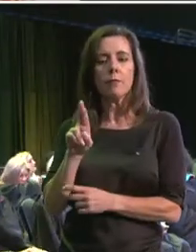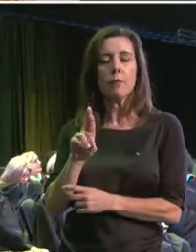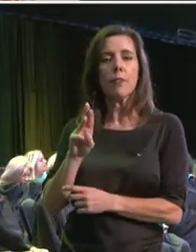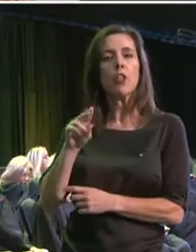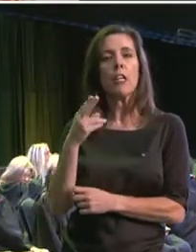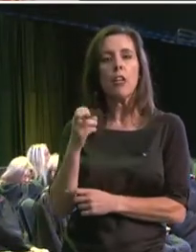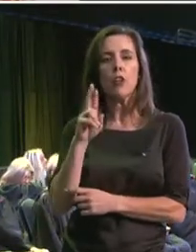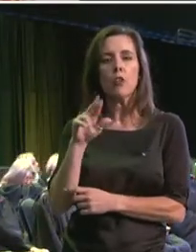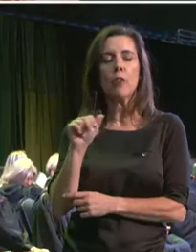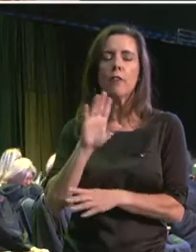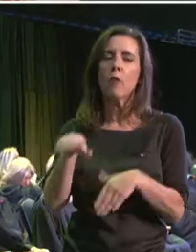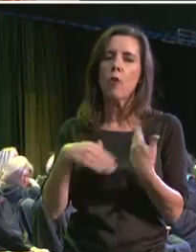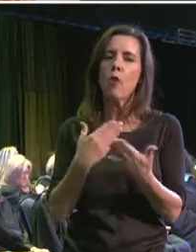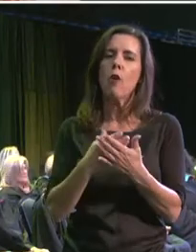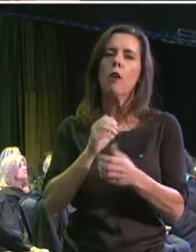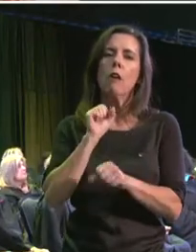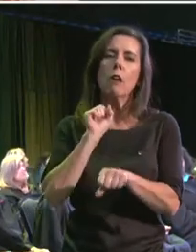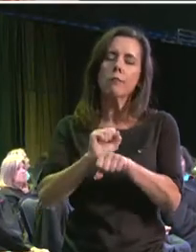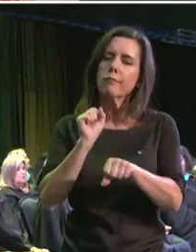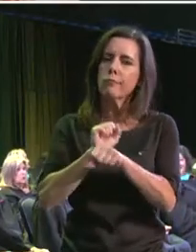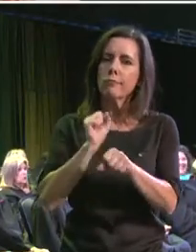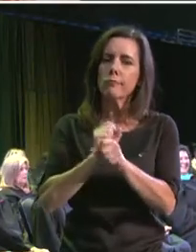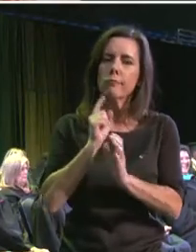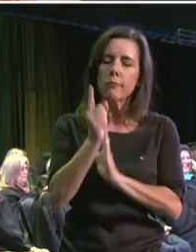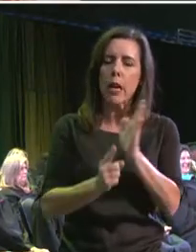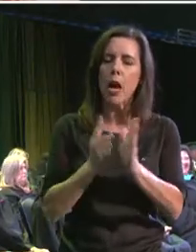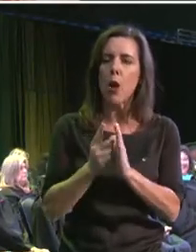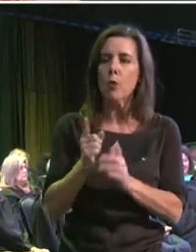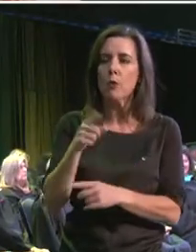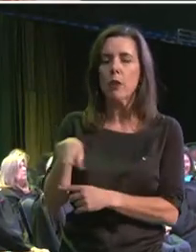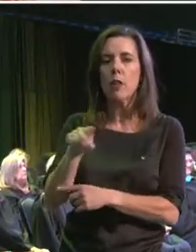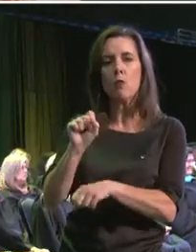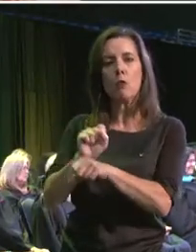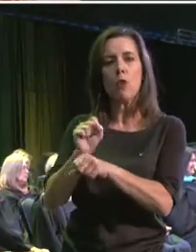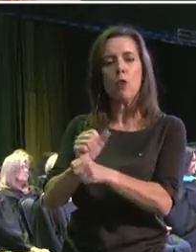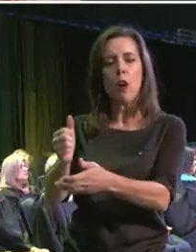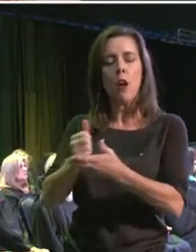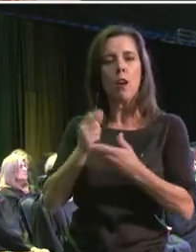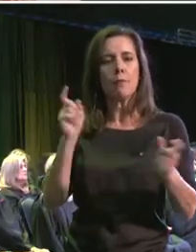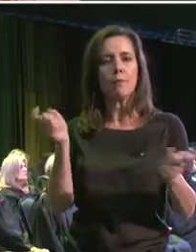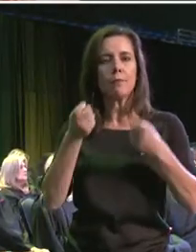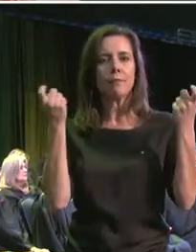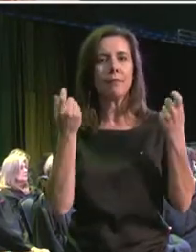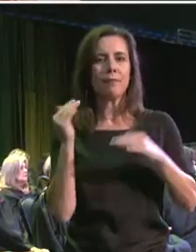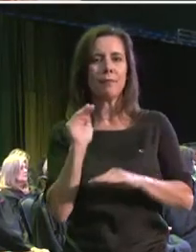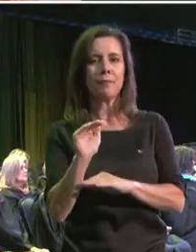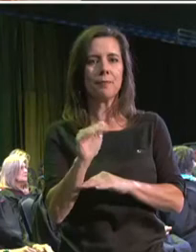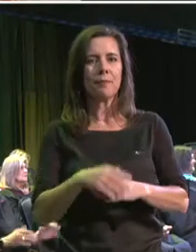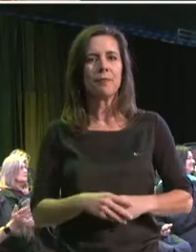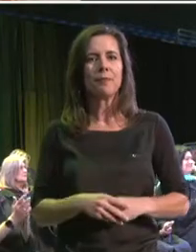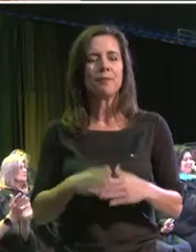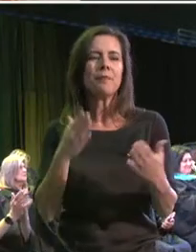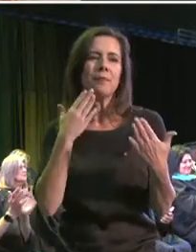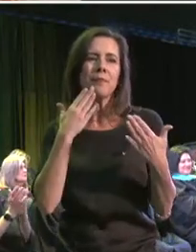for the countless of hours that they have worked to make sure that we can celebrate our graduates this evening.